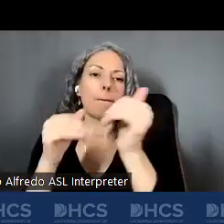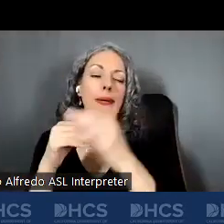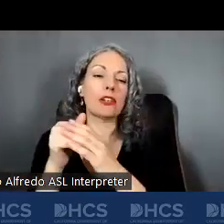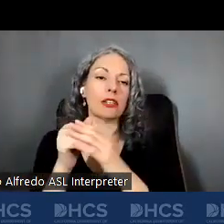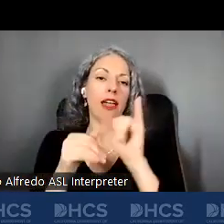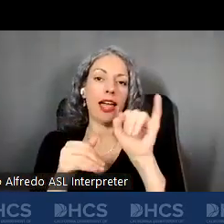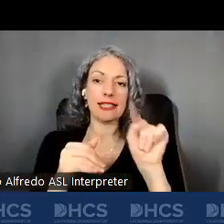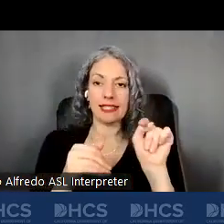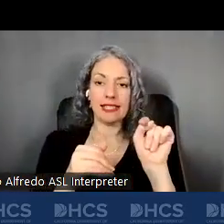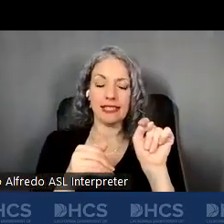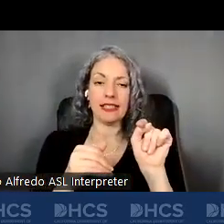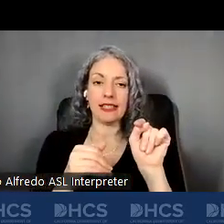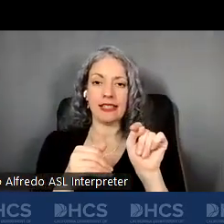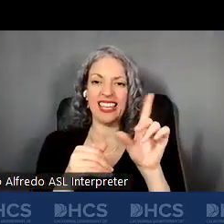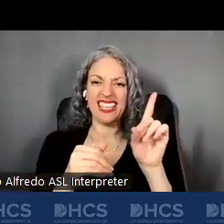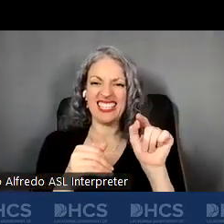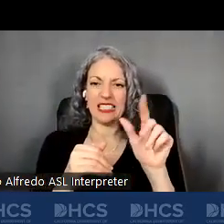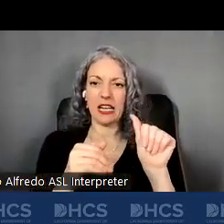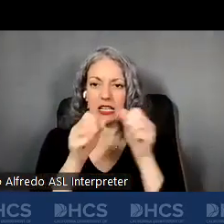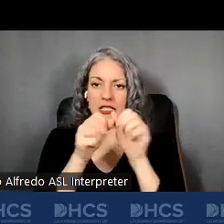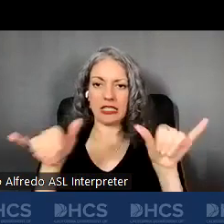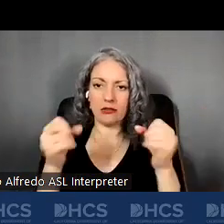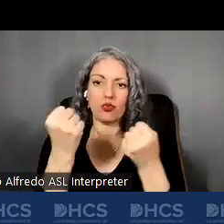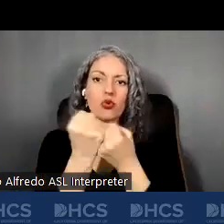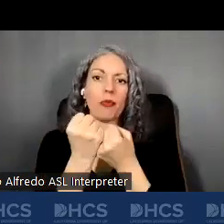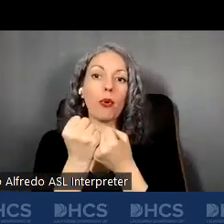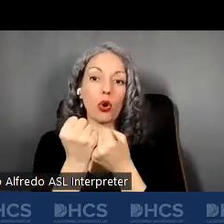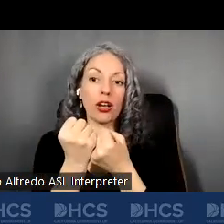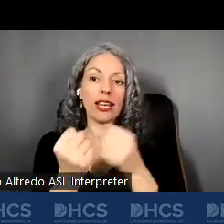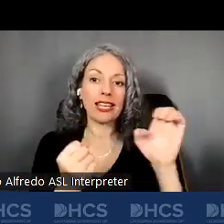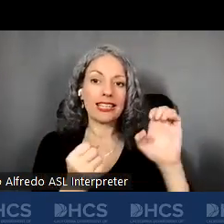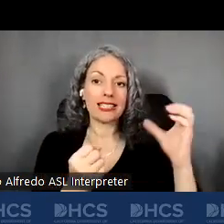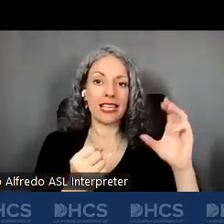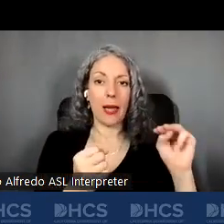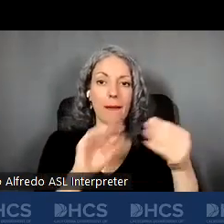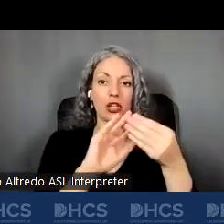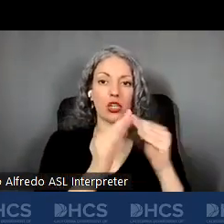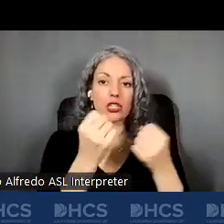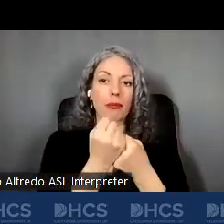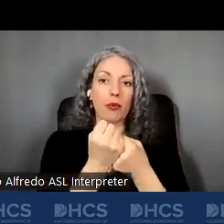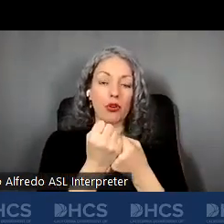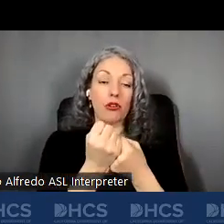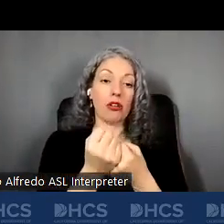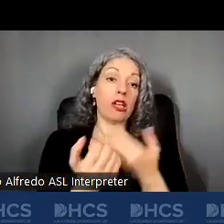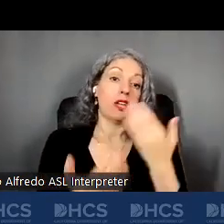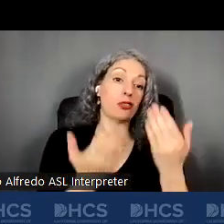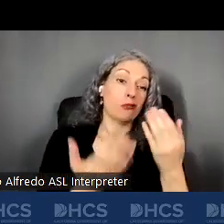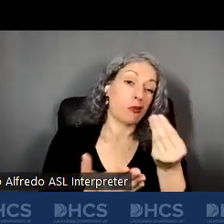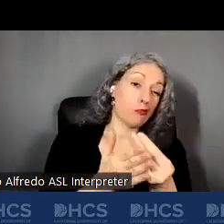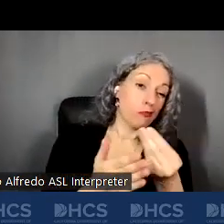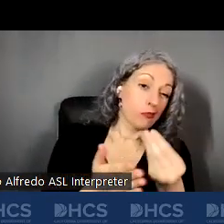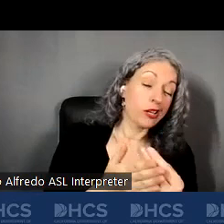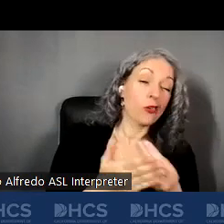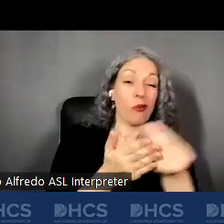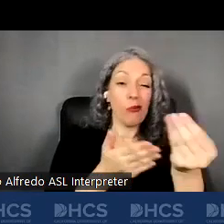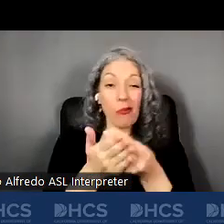IT and data systems to support ECM and community support. So it could be either modifying or purchasing or